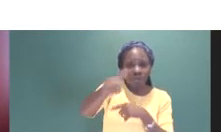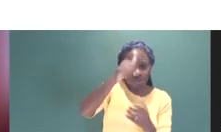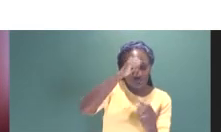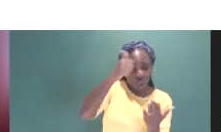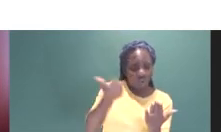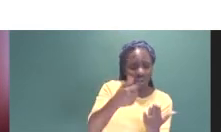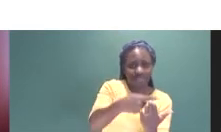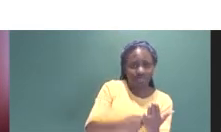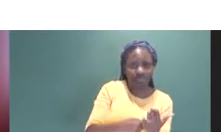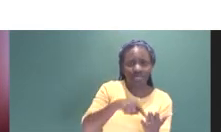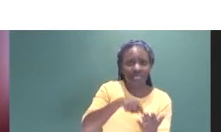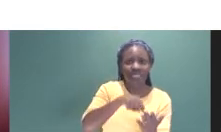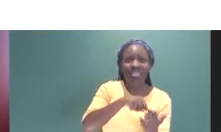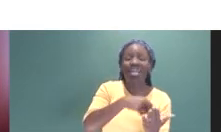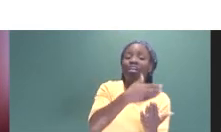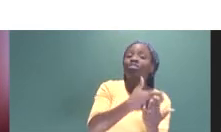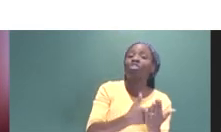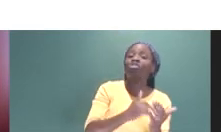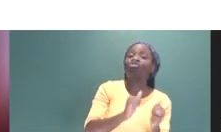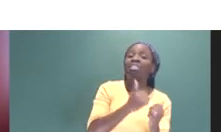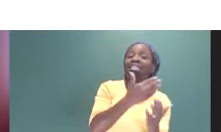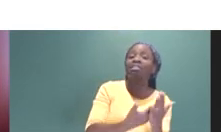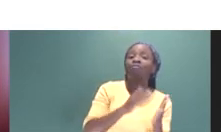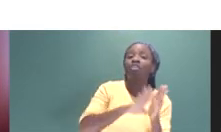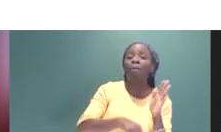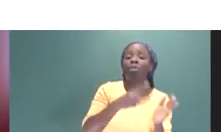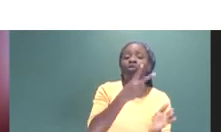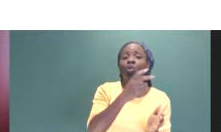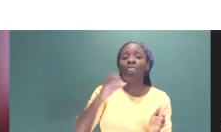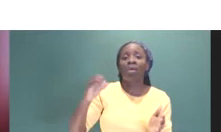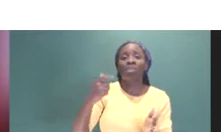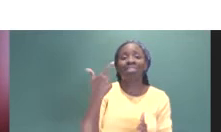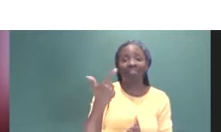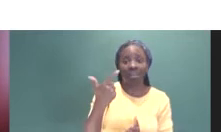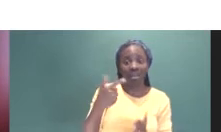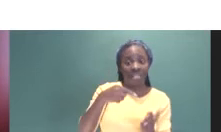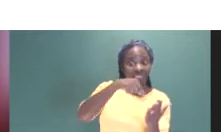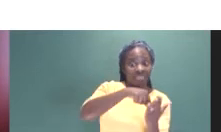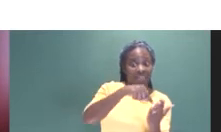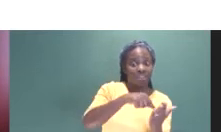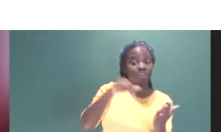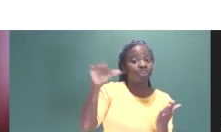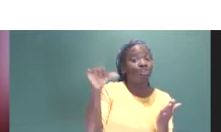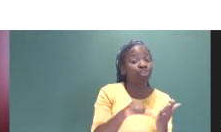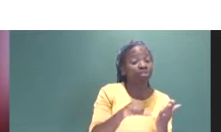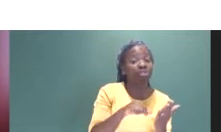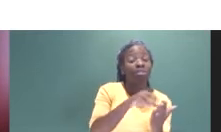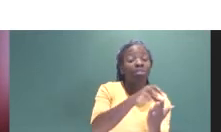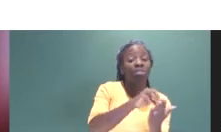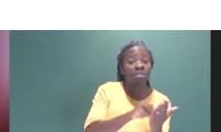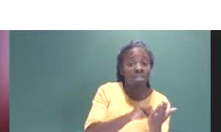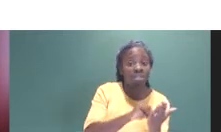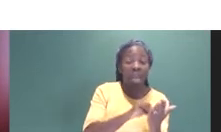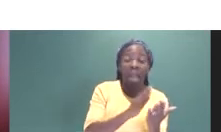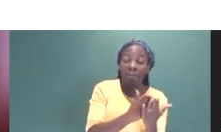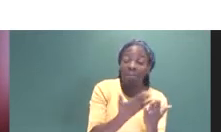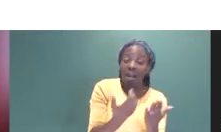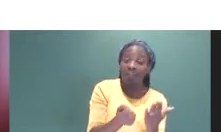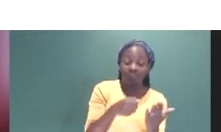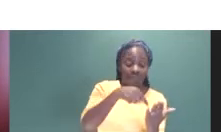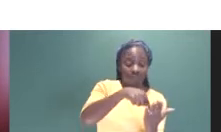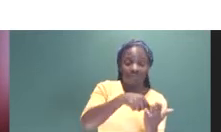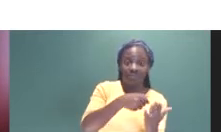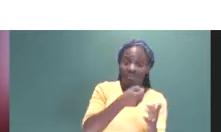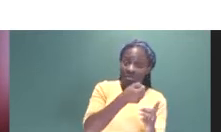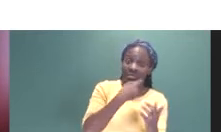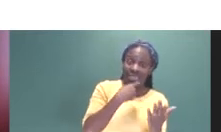a groundbreaking treaty from 2007, which was supposed to, and does, emphasize that people